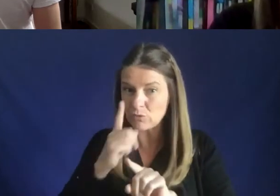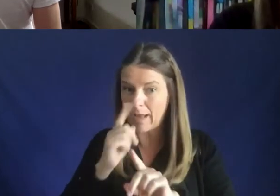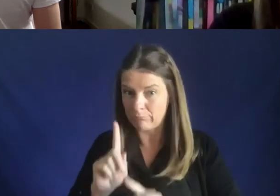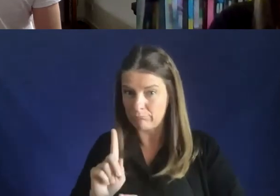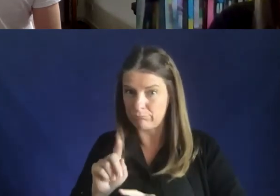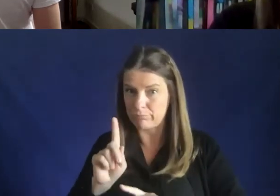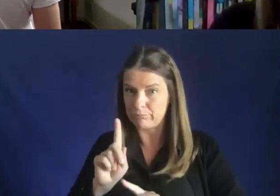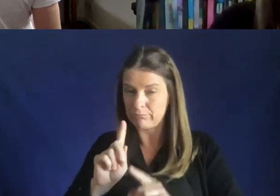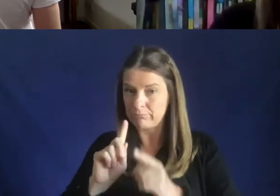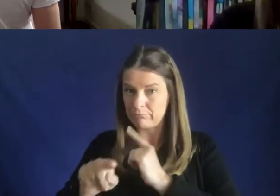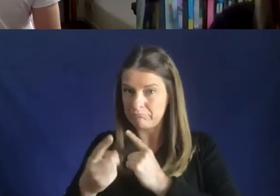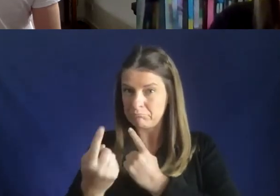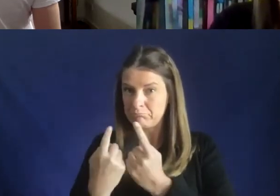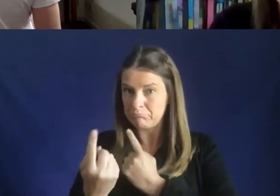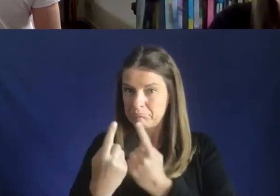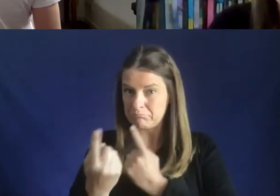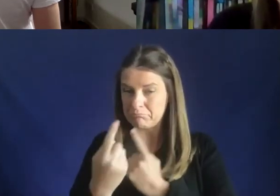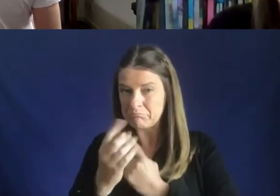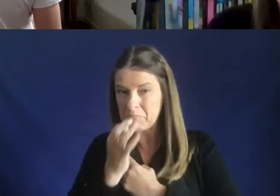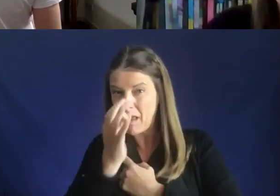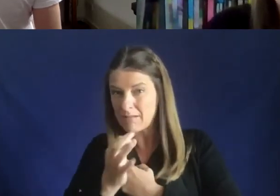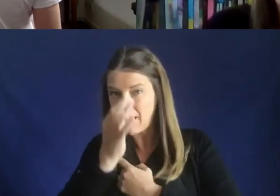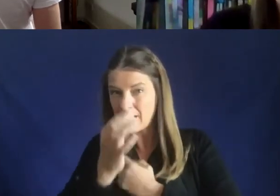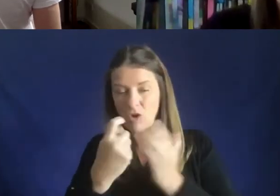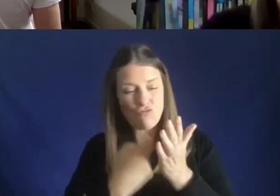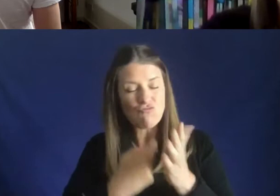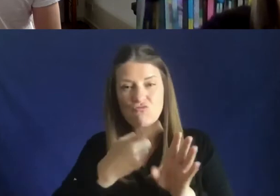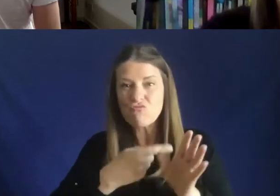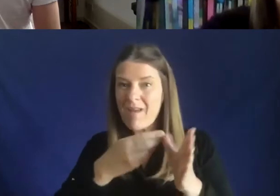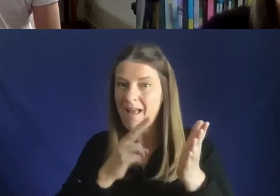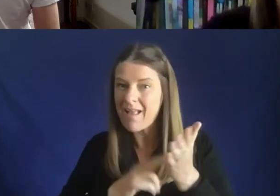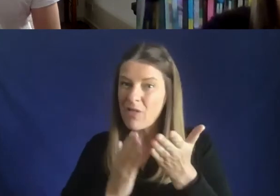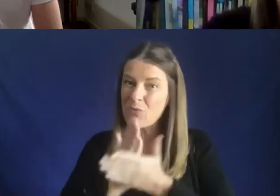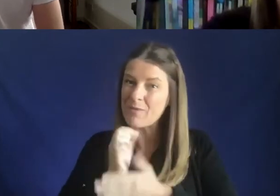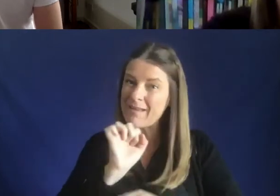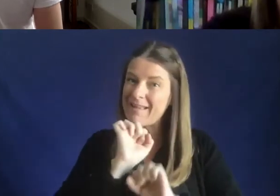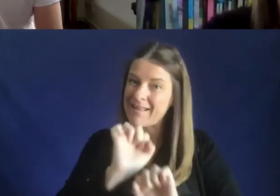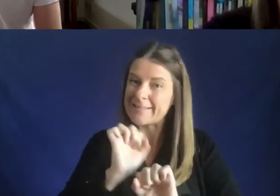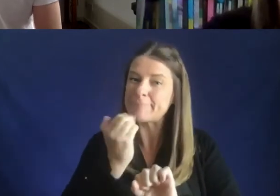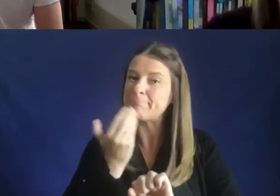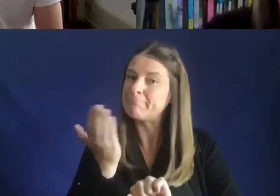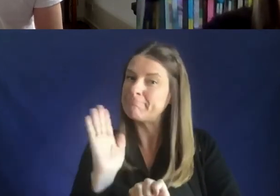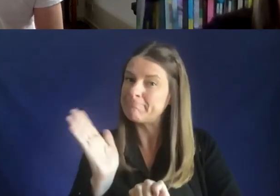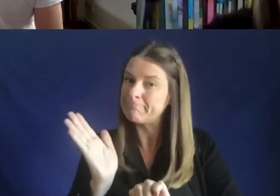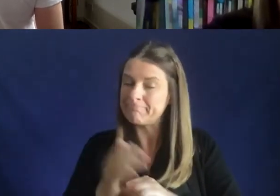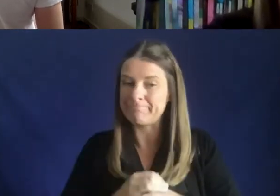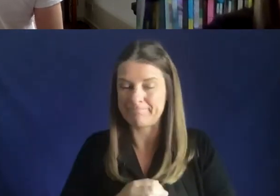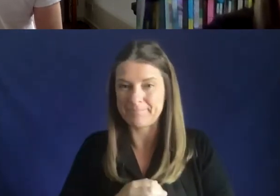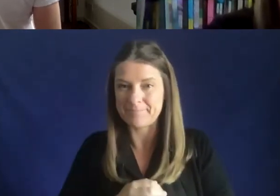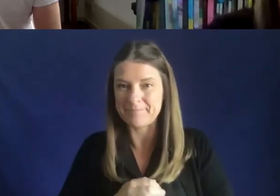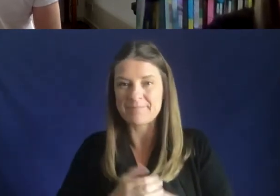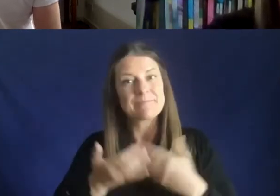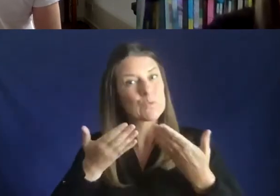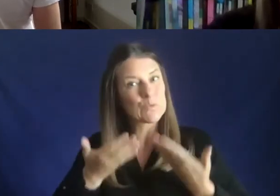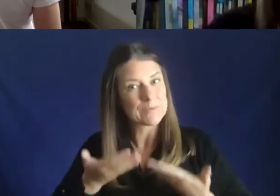have for Ryan throughout the course of his talk. And what we'll do today is we